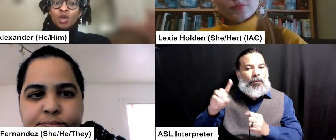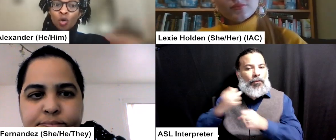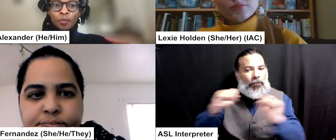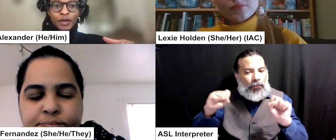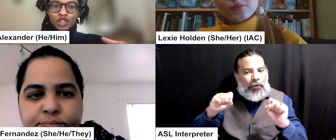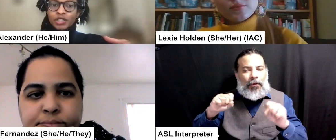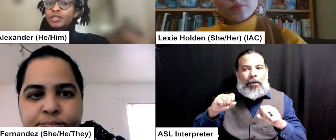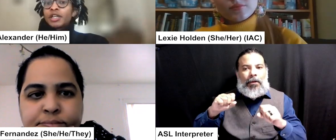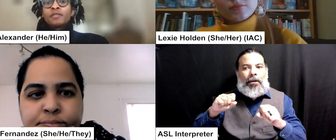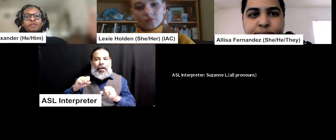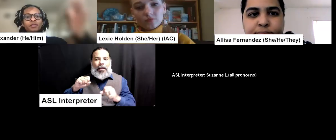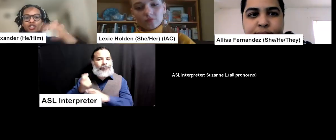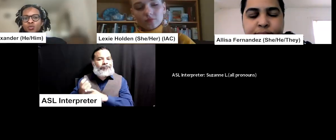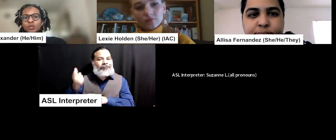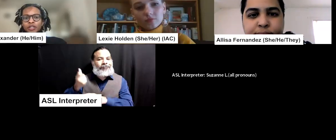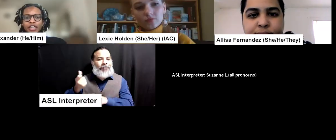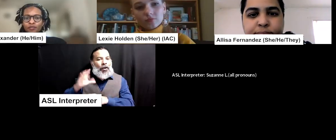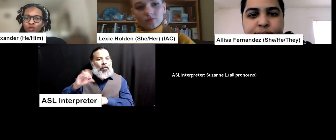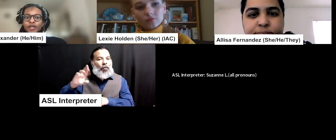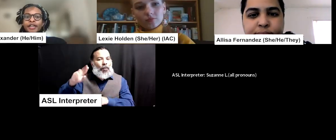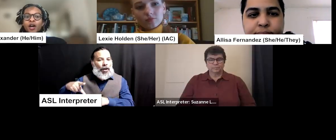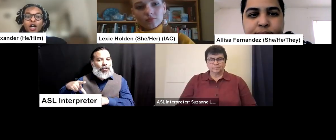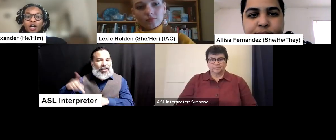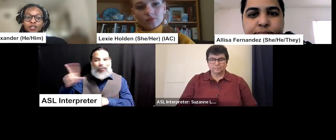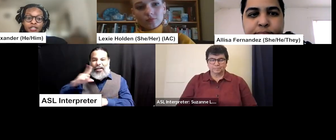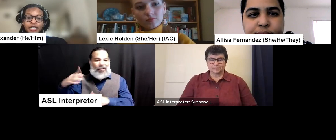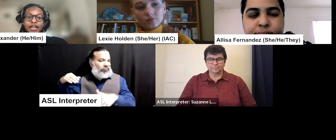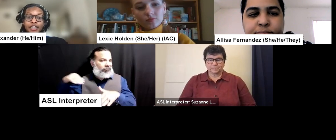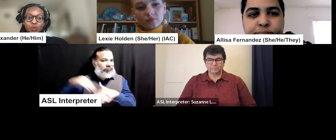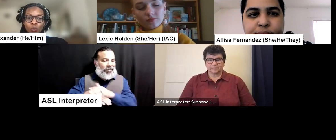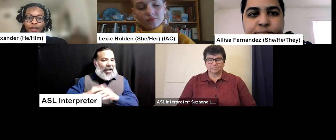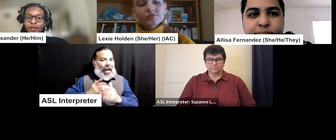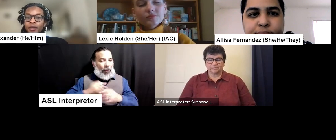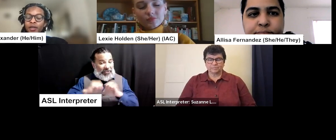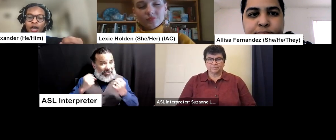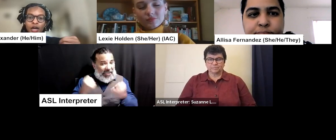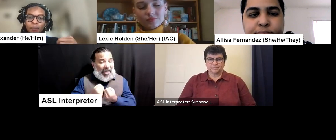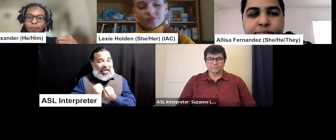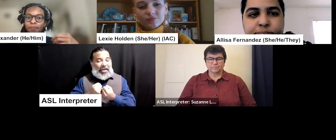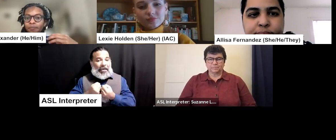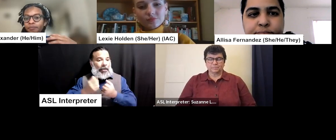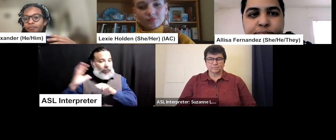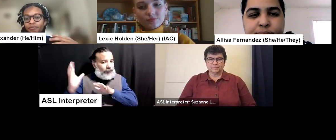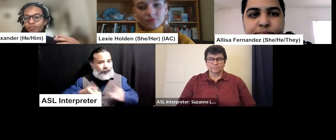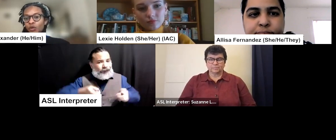on corporations that have just really infiltrated our society with